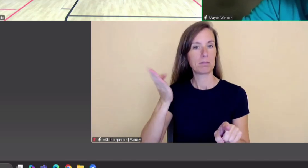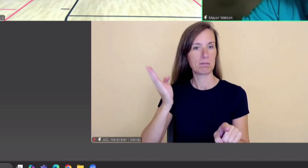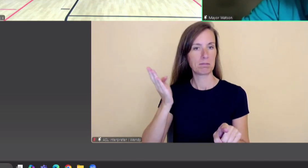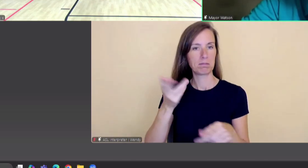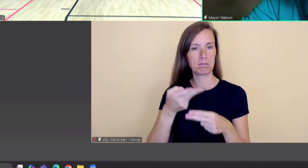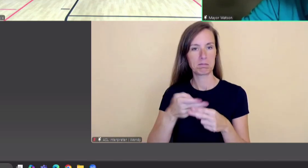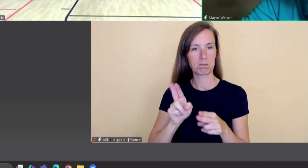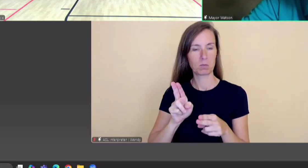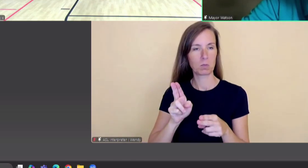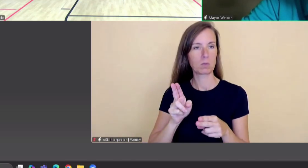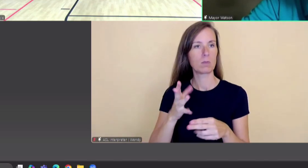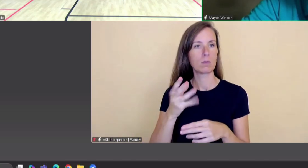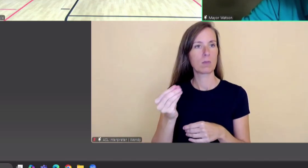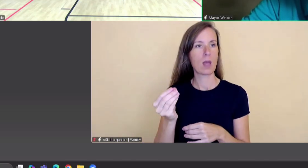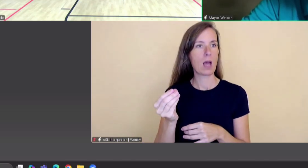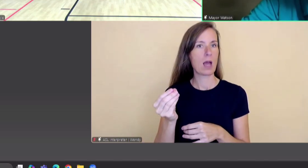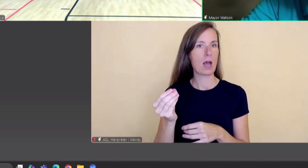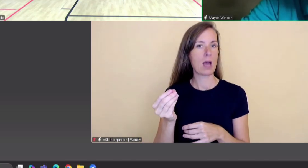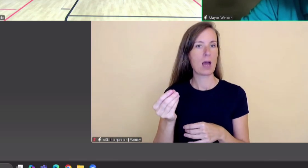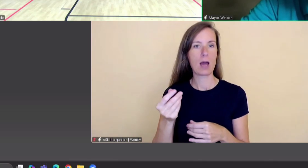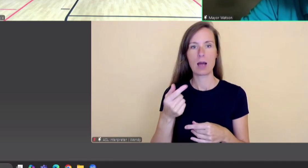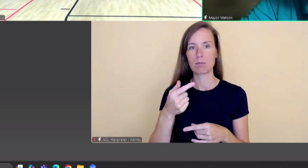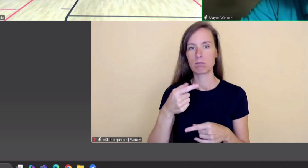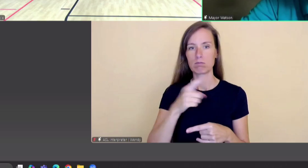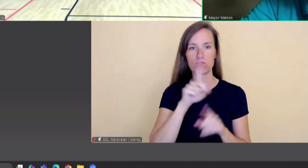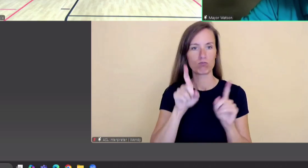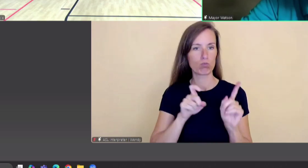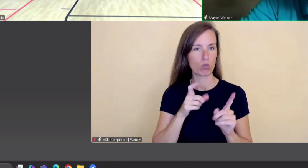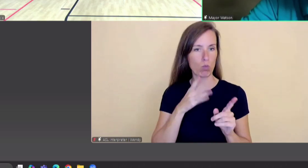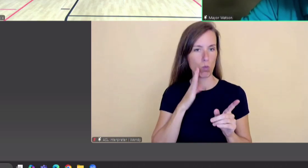our questions and requests.